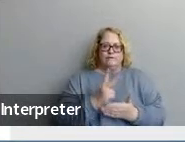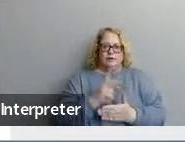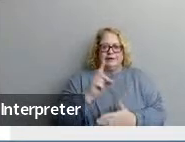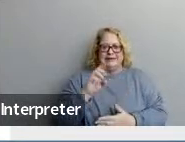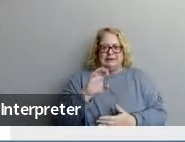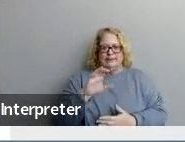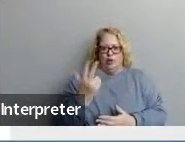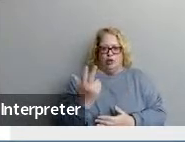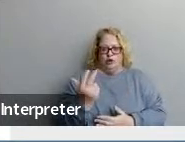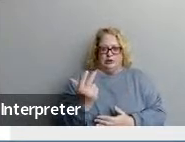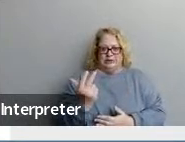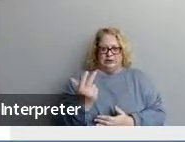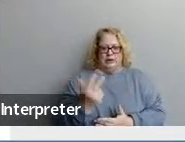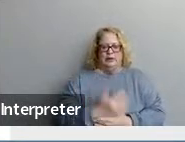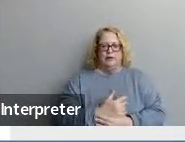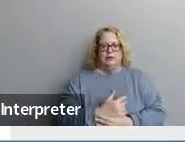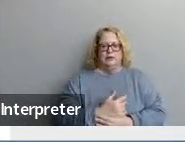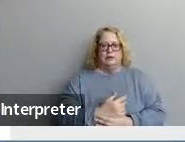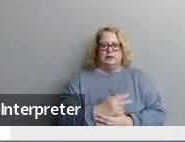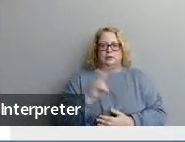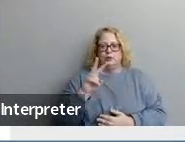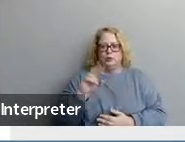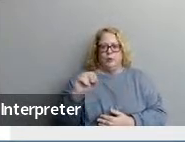on December